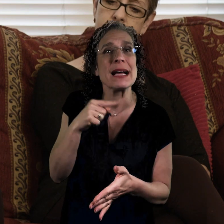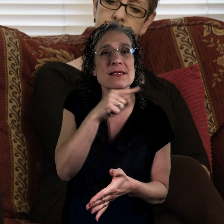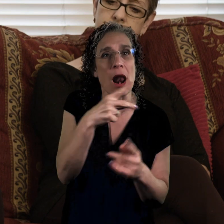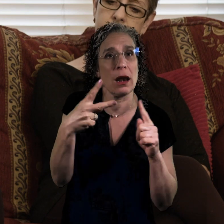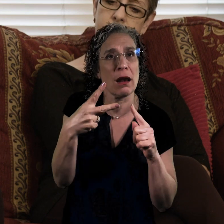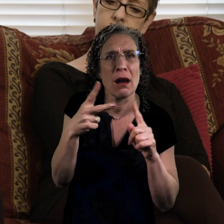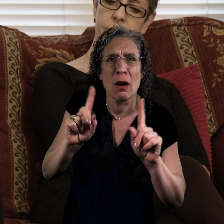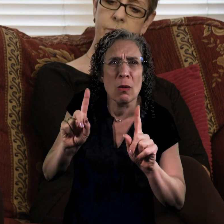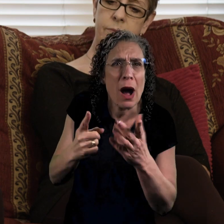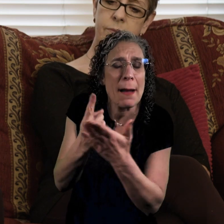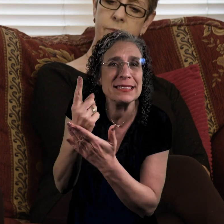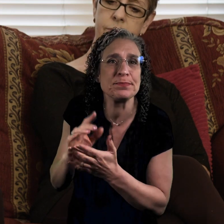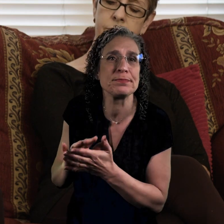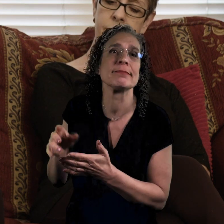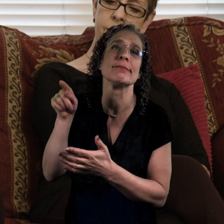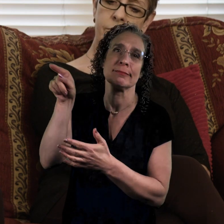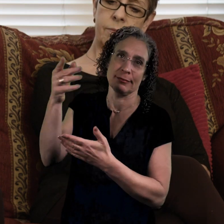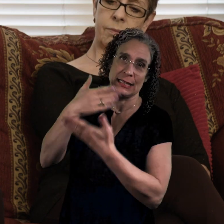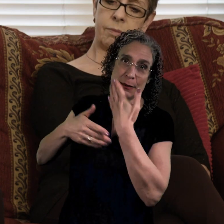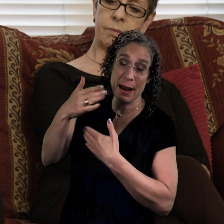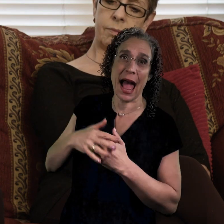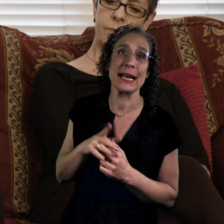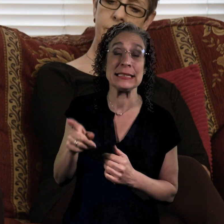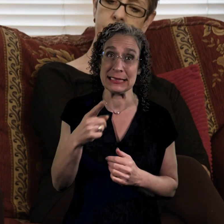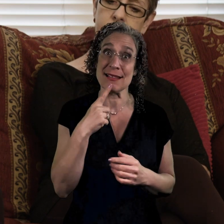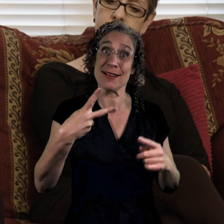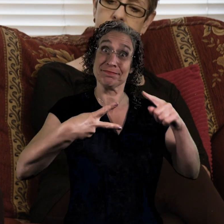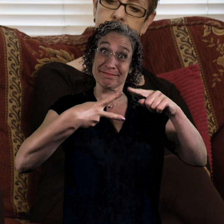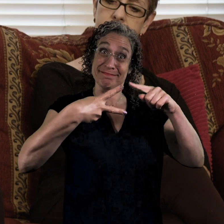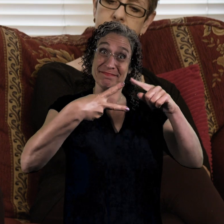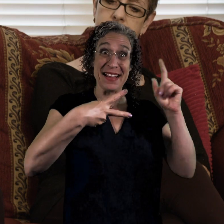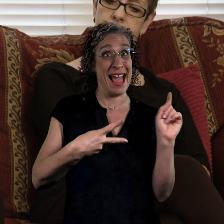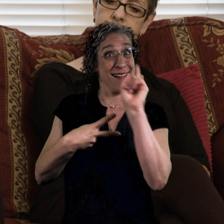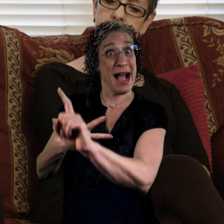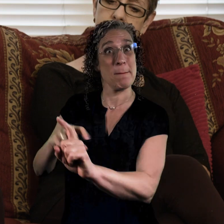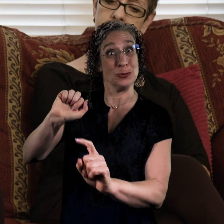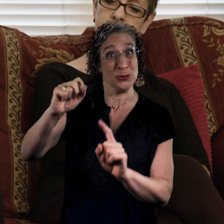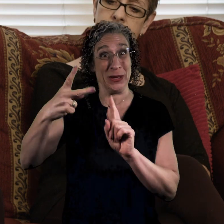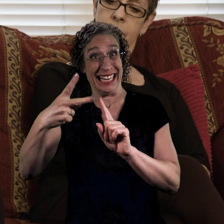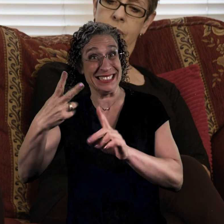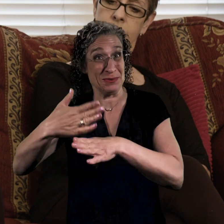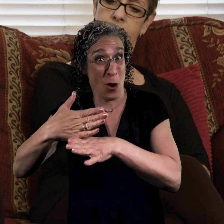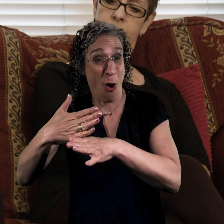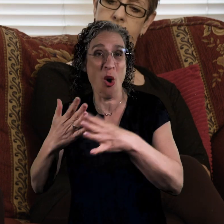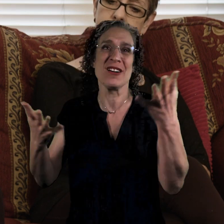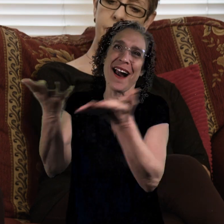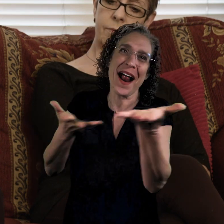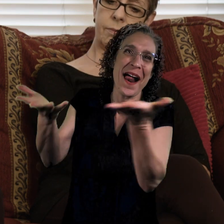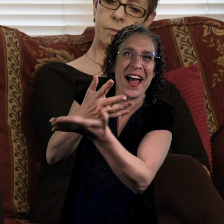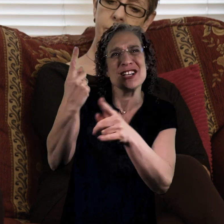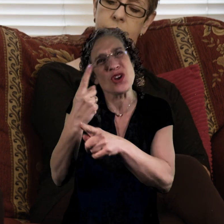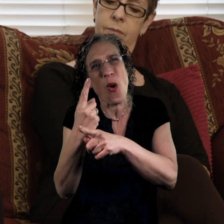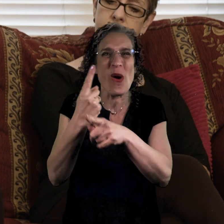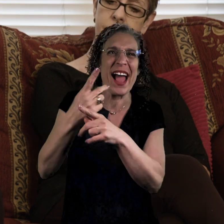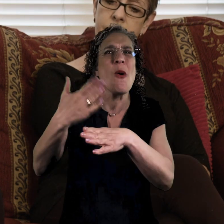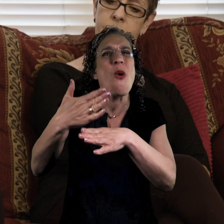happened. He said Christopher came to his shop. He worked in another pizza shop. And he had some peace, laugh and a joke. It's